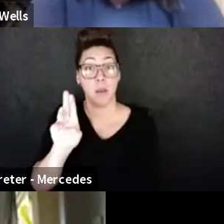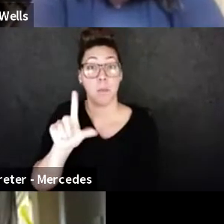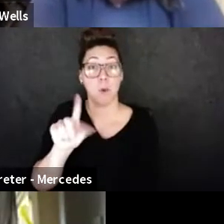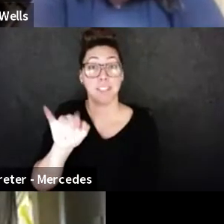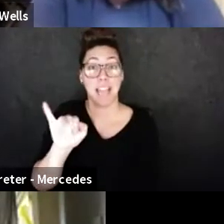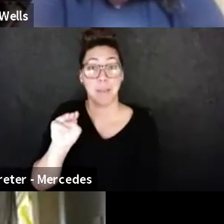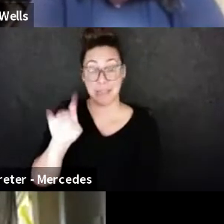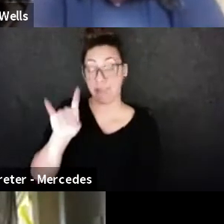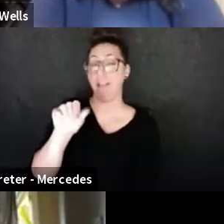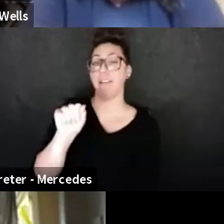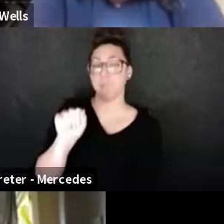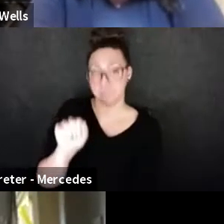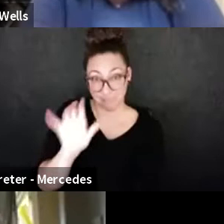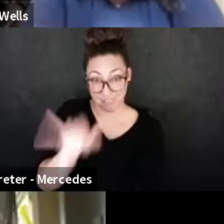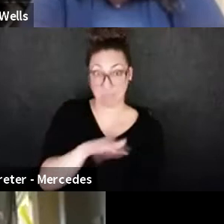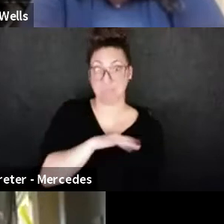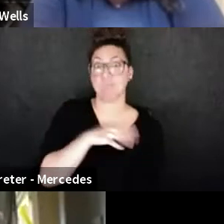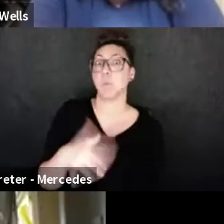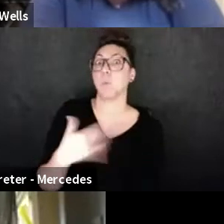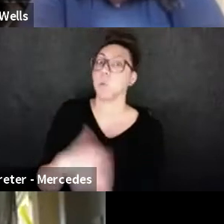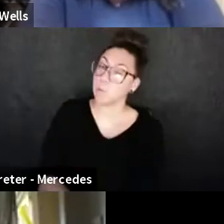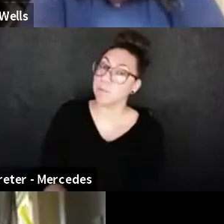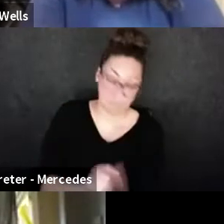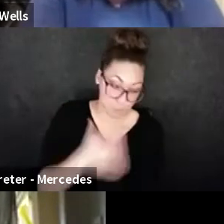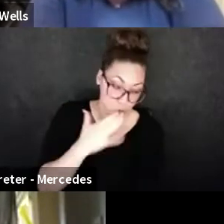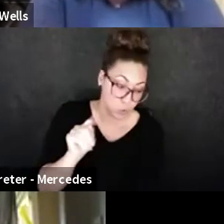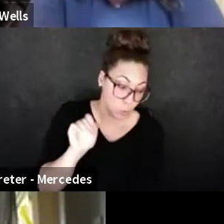really a whiz-bang tool.